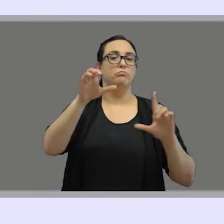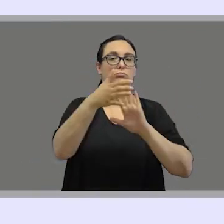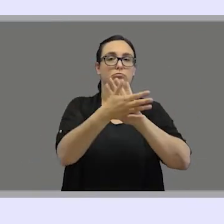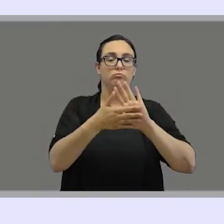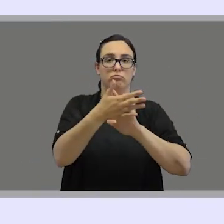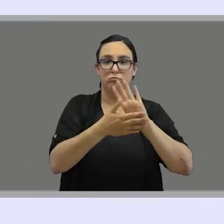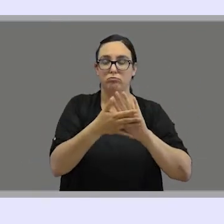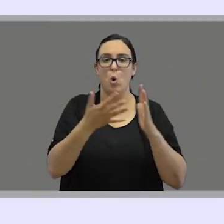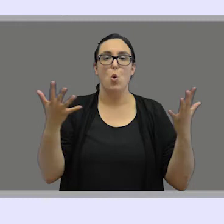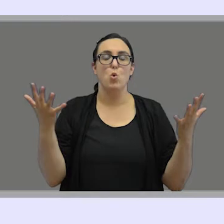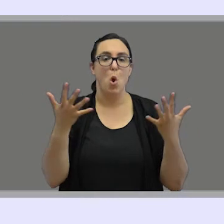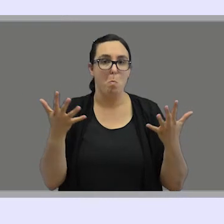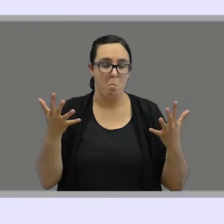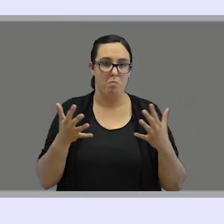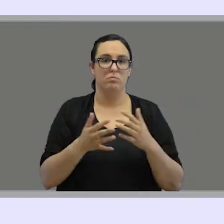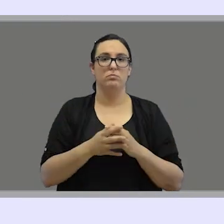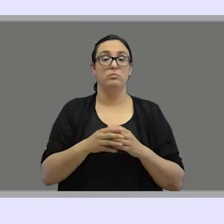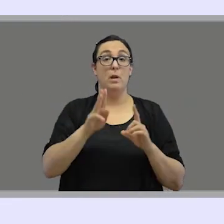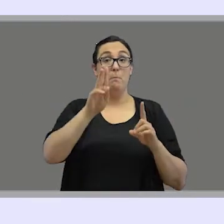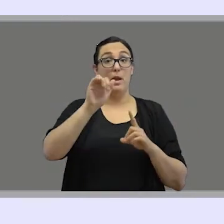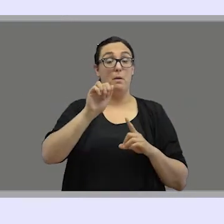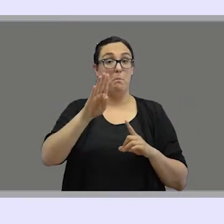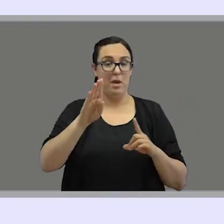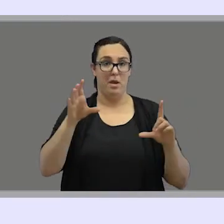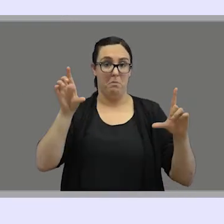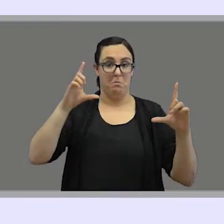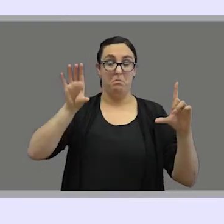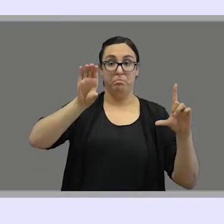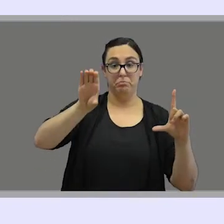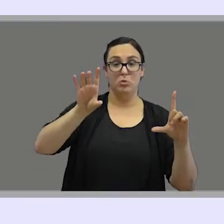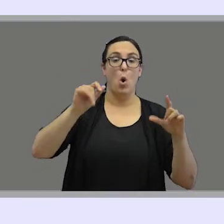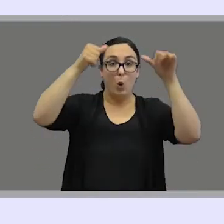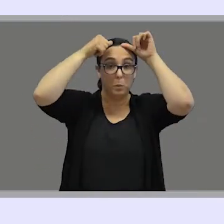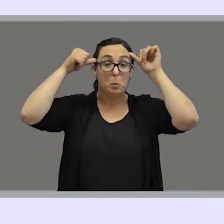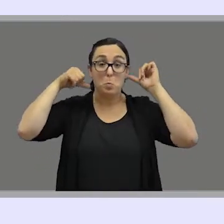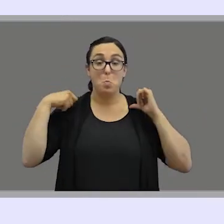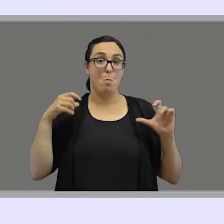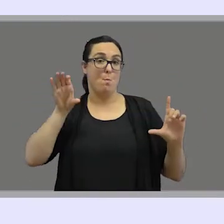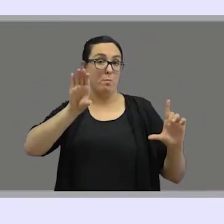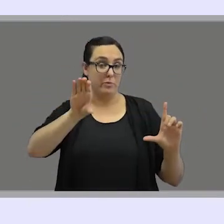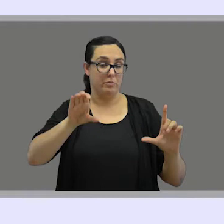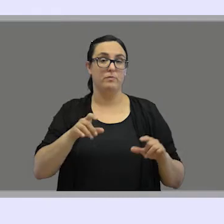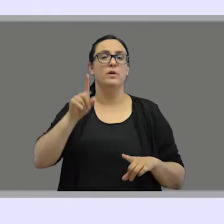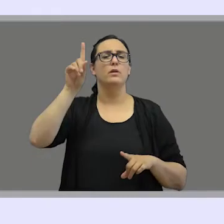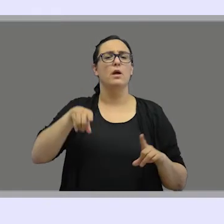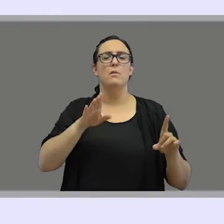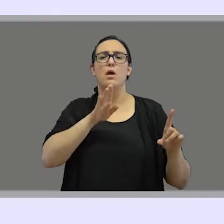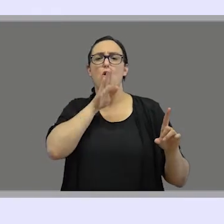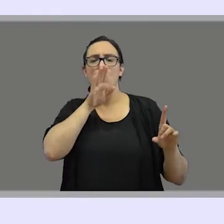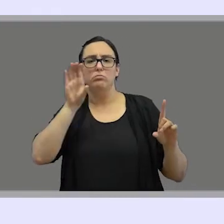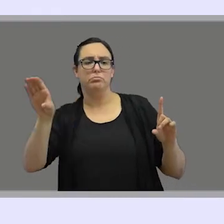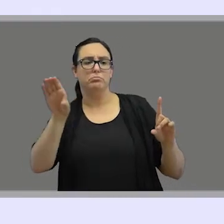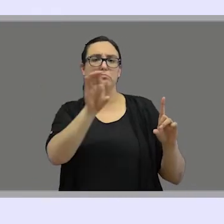is, using a picture-in-picture technology or using the chroma key, for example. Designer's